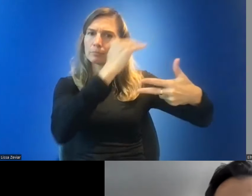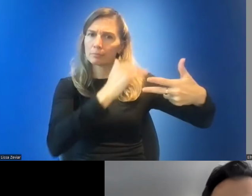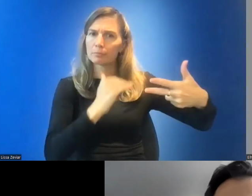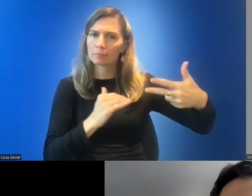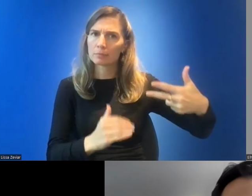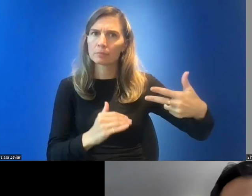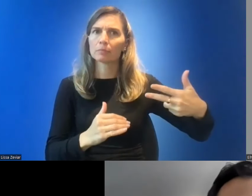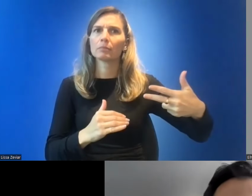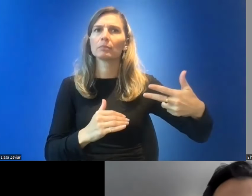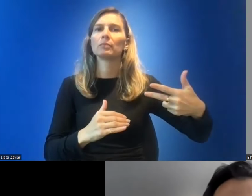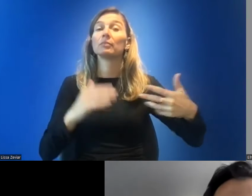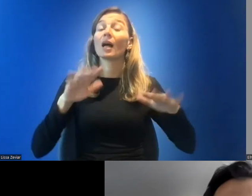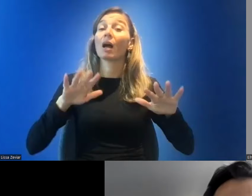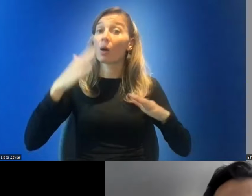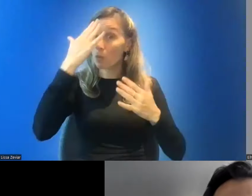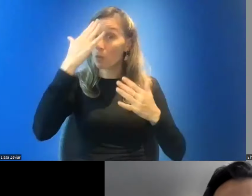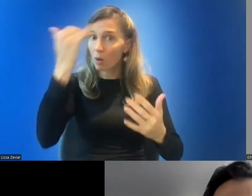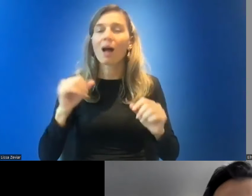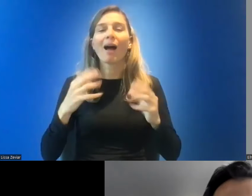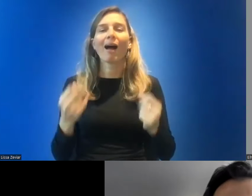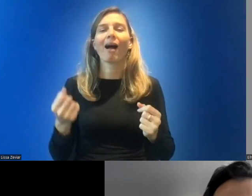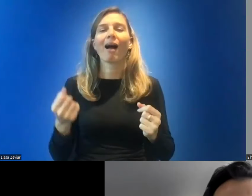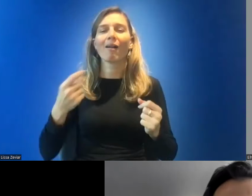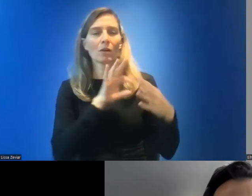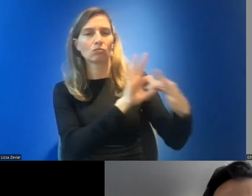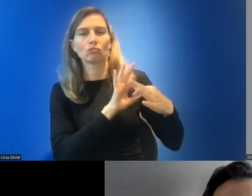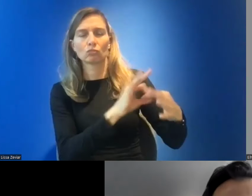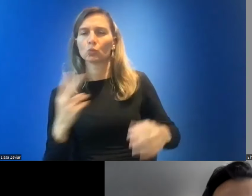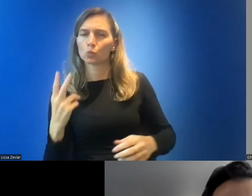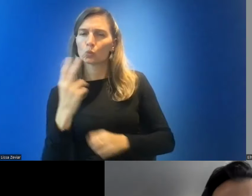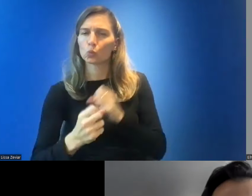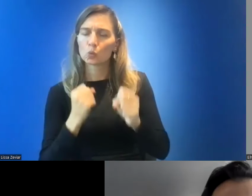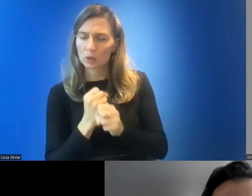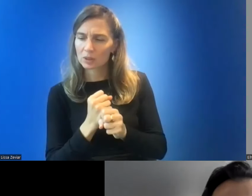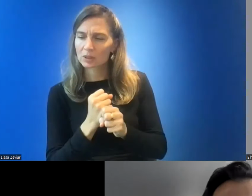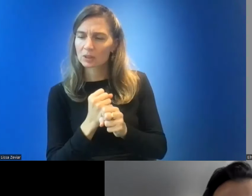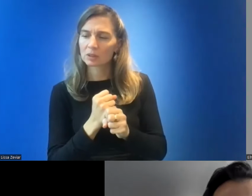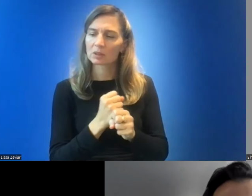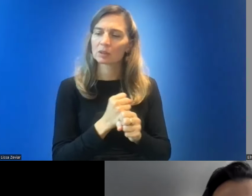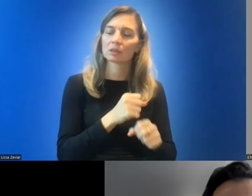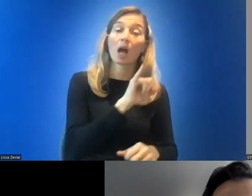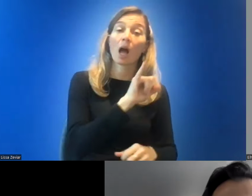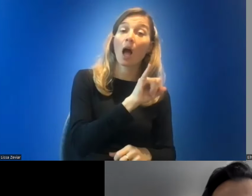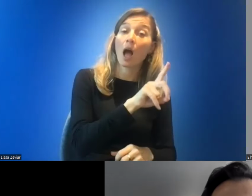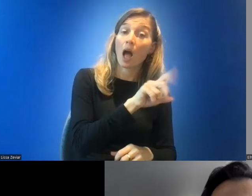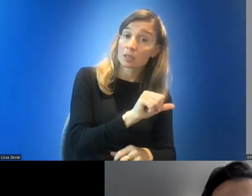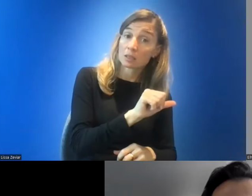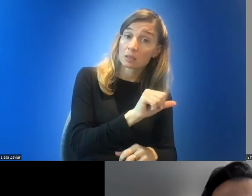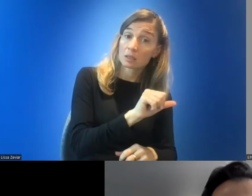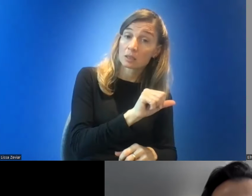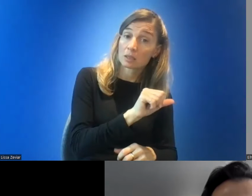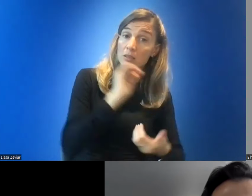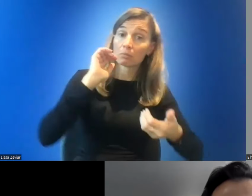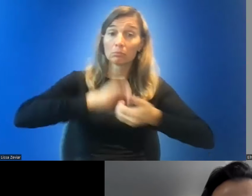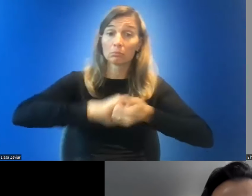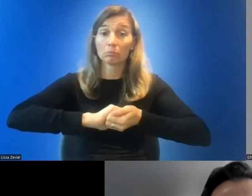the second year of our collaboration between the International Disability Alliance and the UN